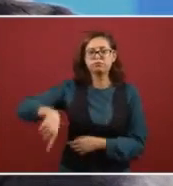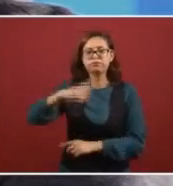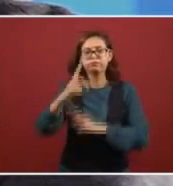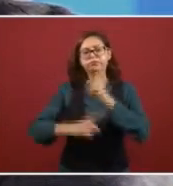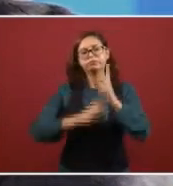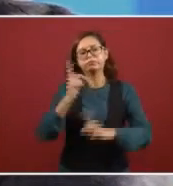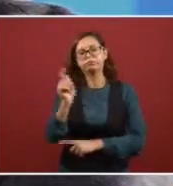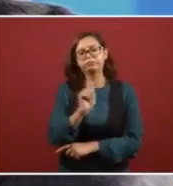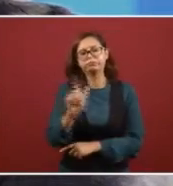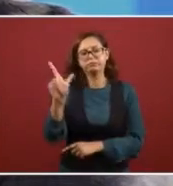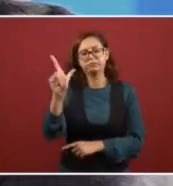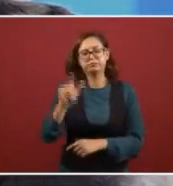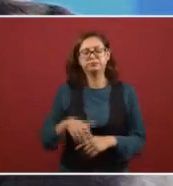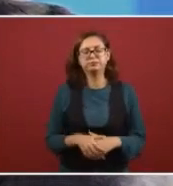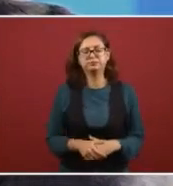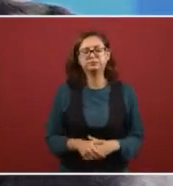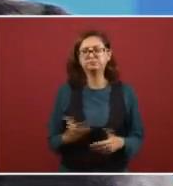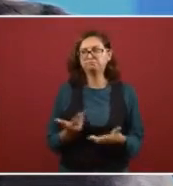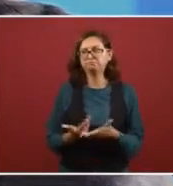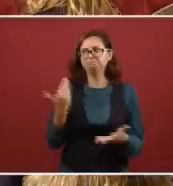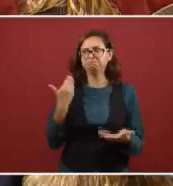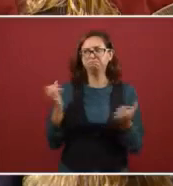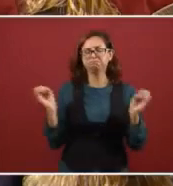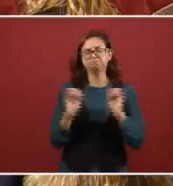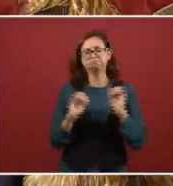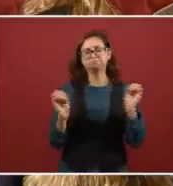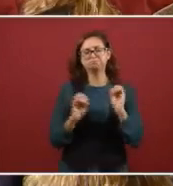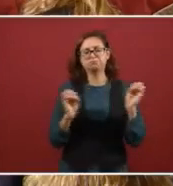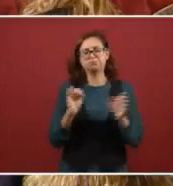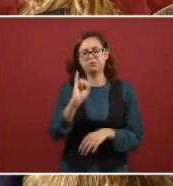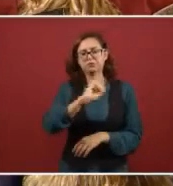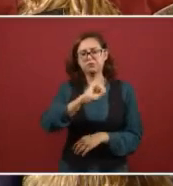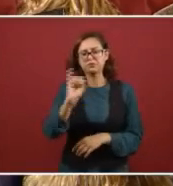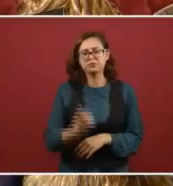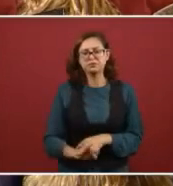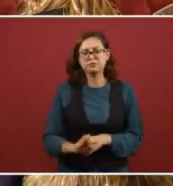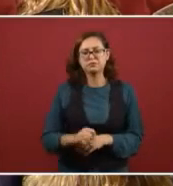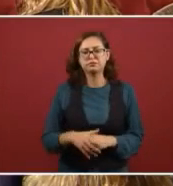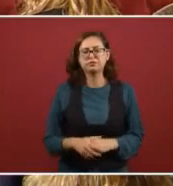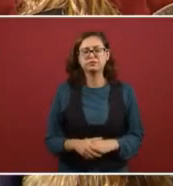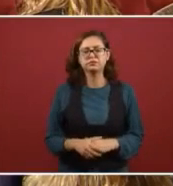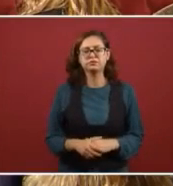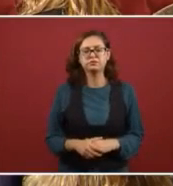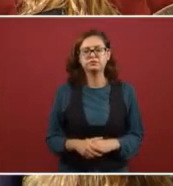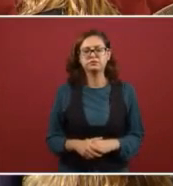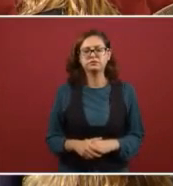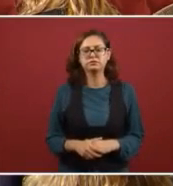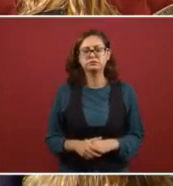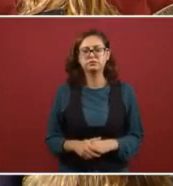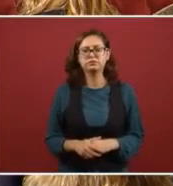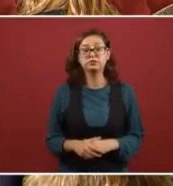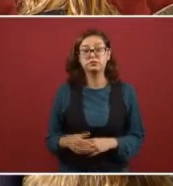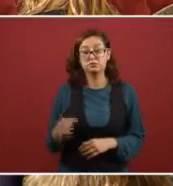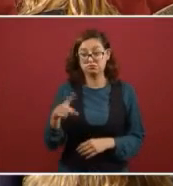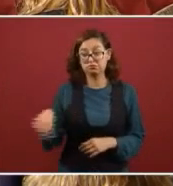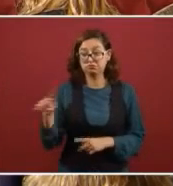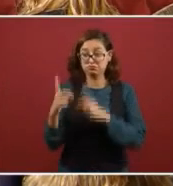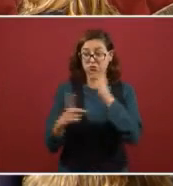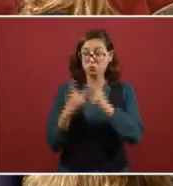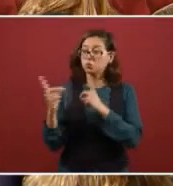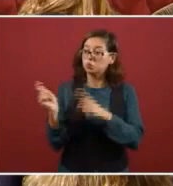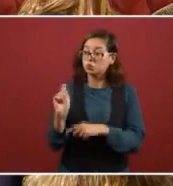unprecedented act to give that much to support the